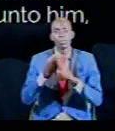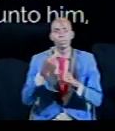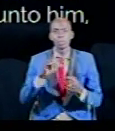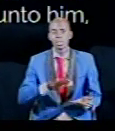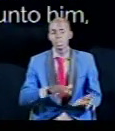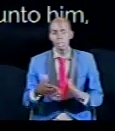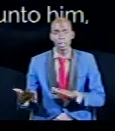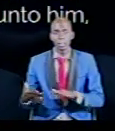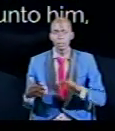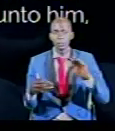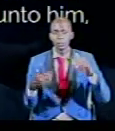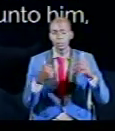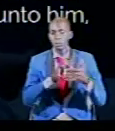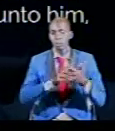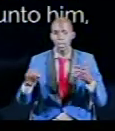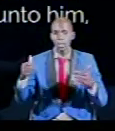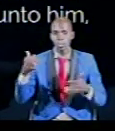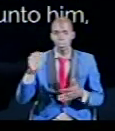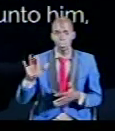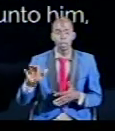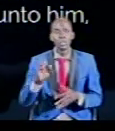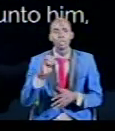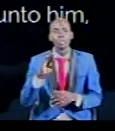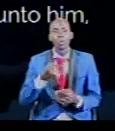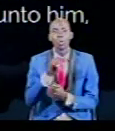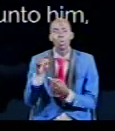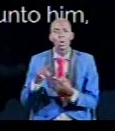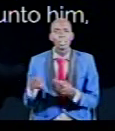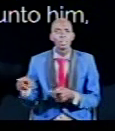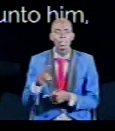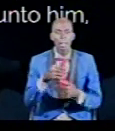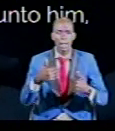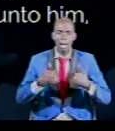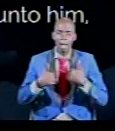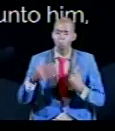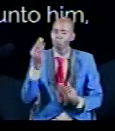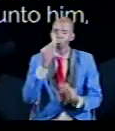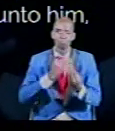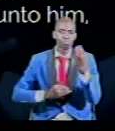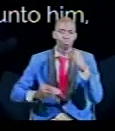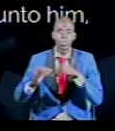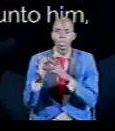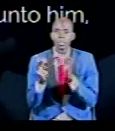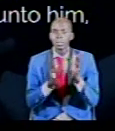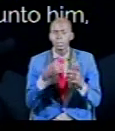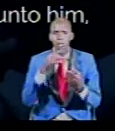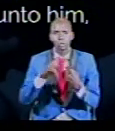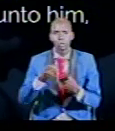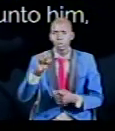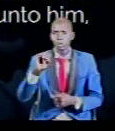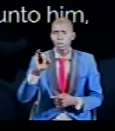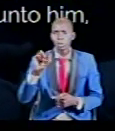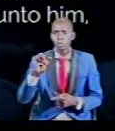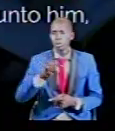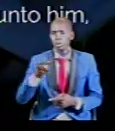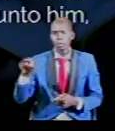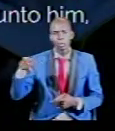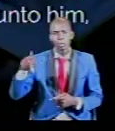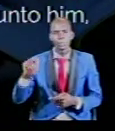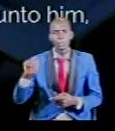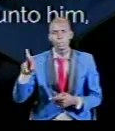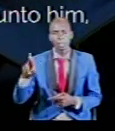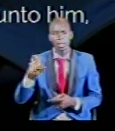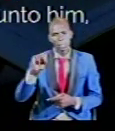verse 15, so when they had done, Jesus said to Simon Peter, Simon, son